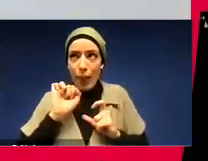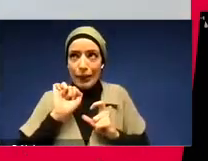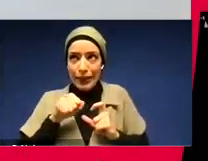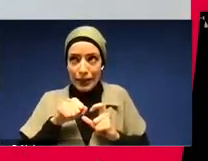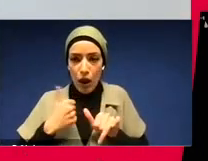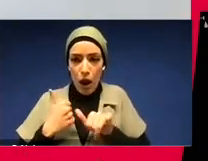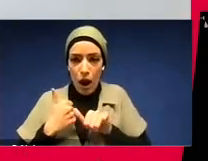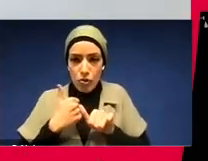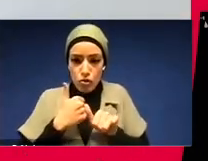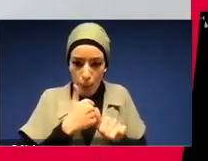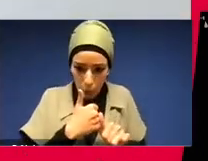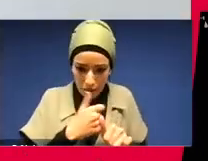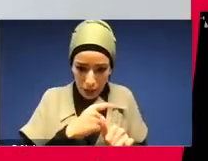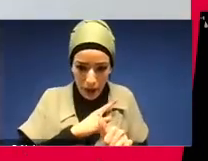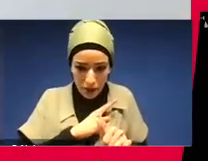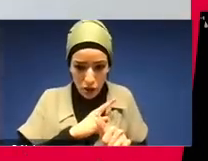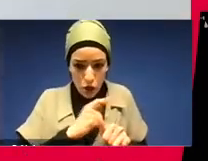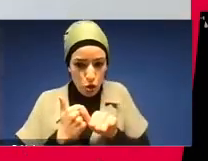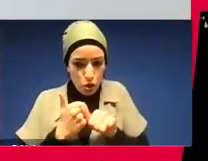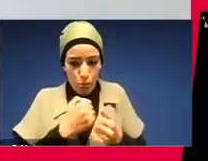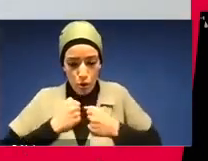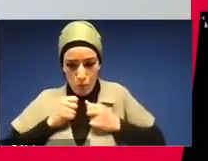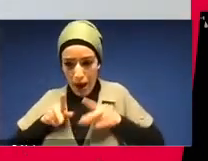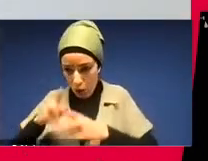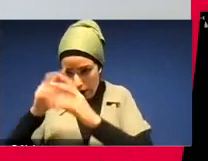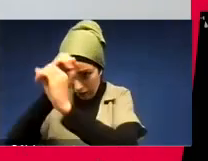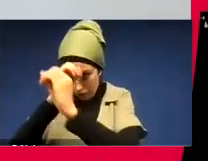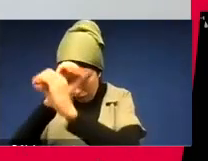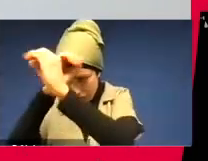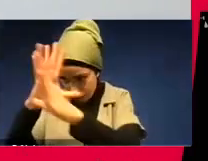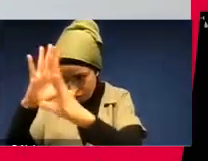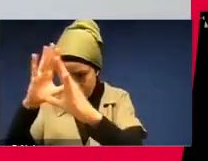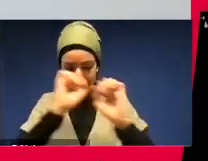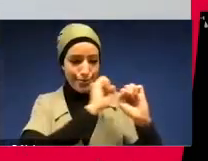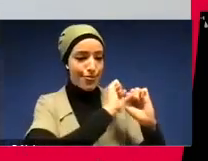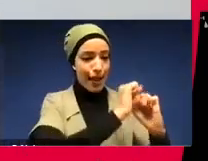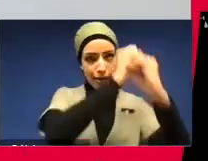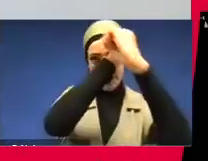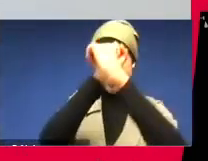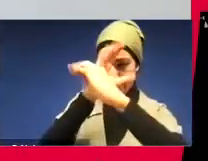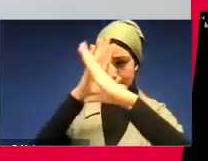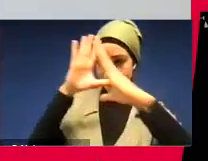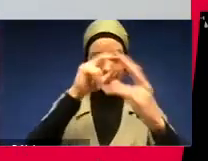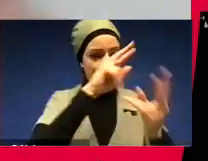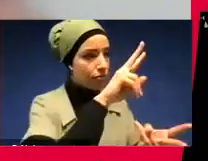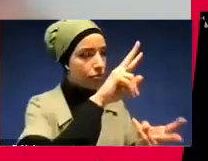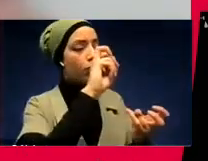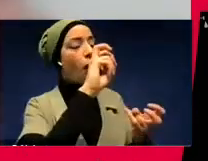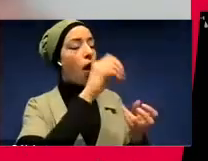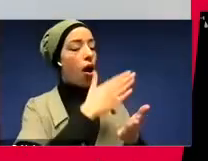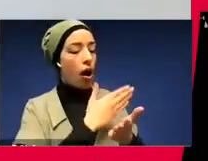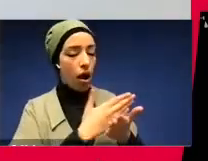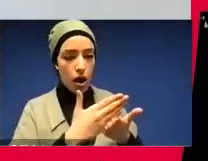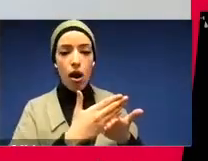mean your vision. It means theirs. And you helping other struggles reach that. And the reason